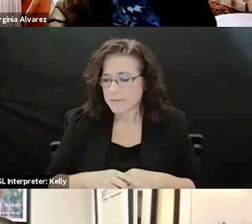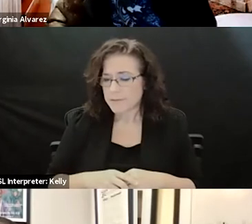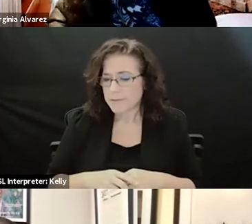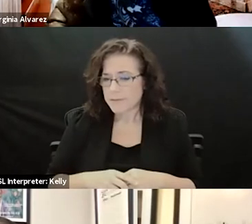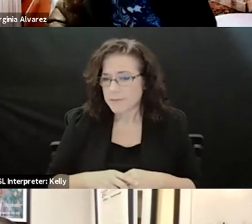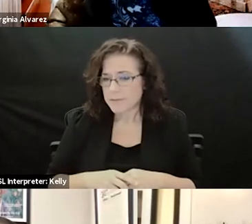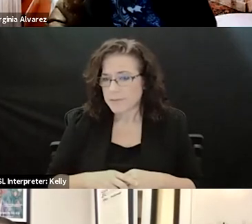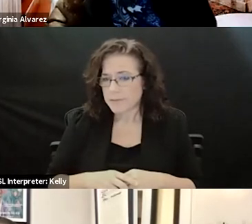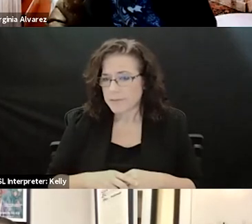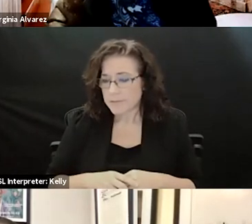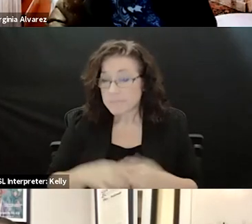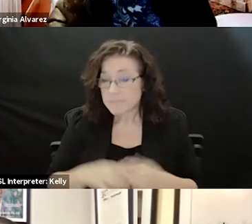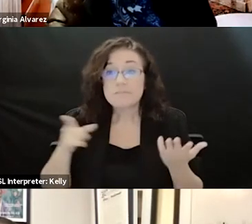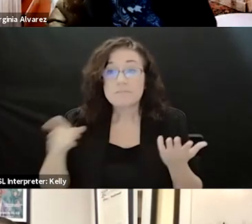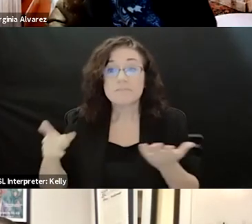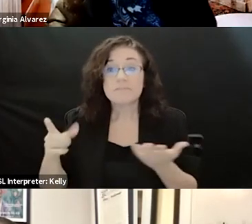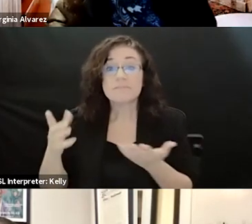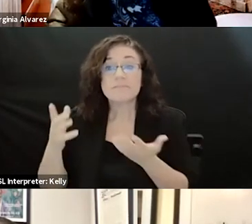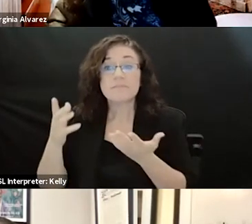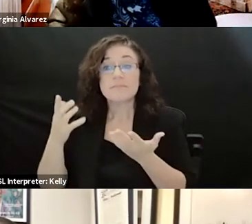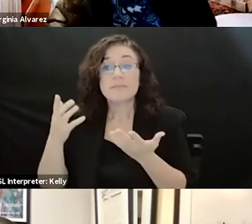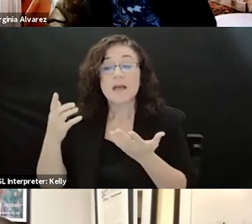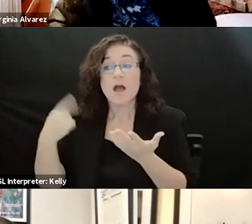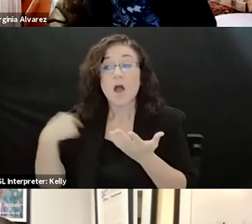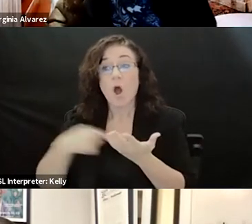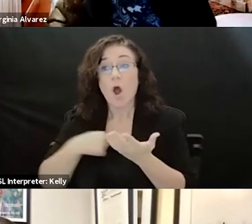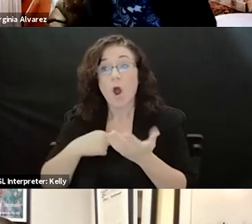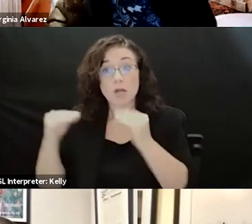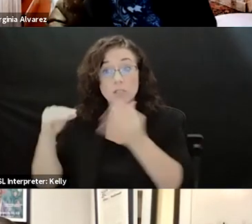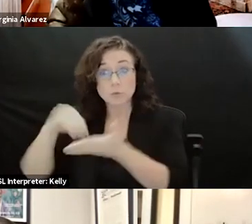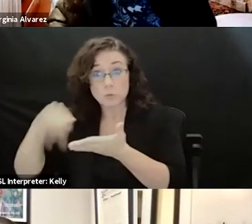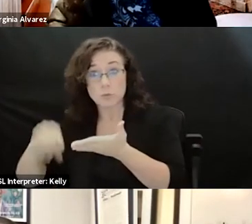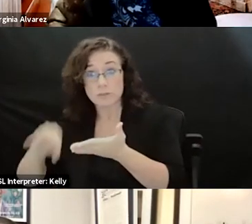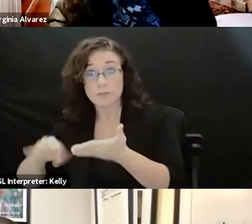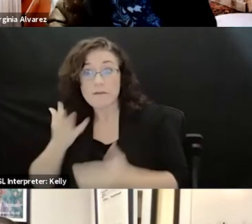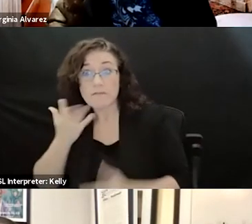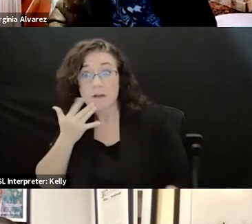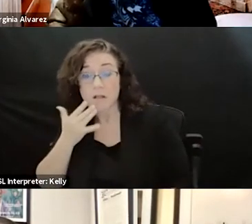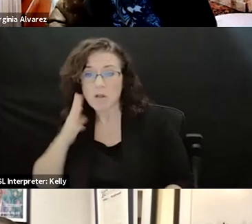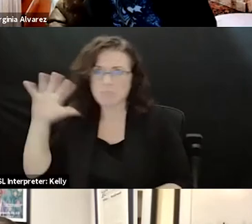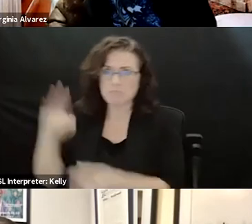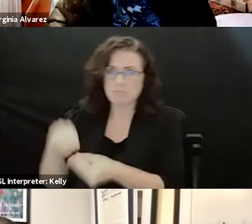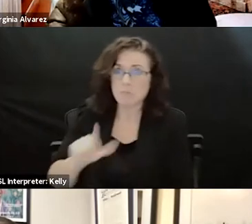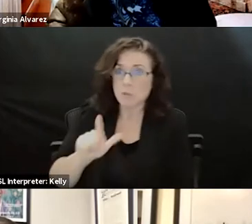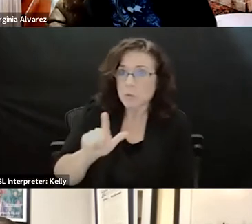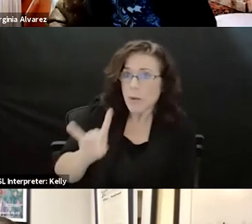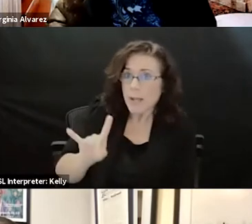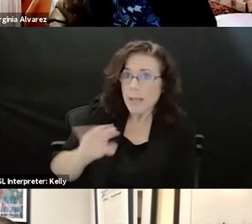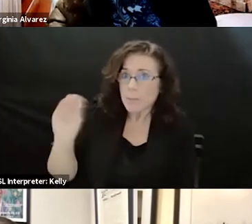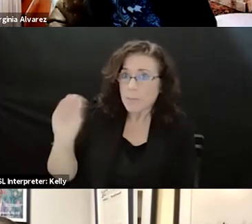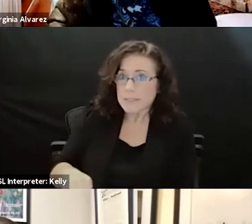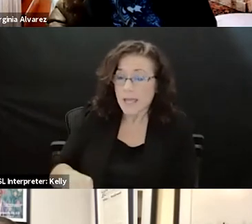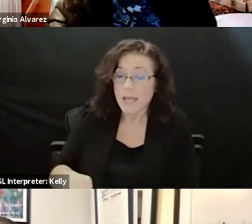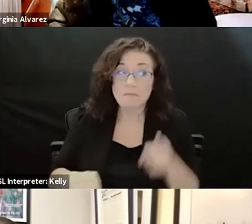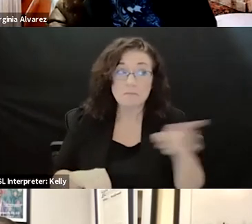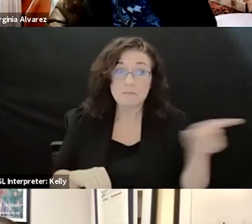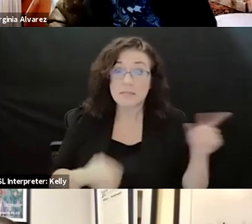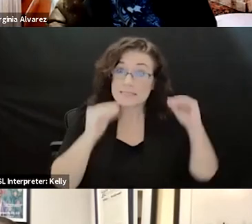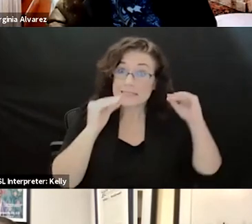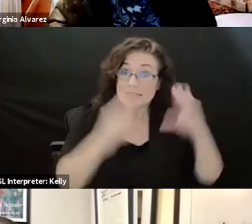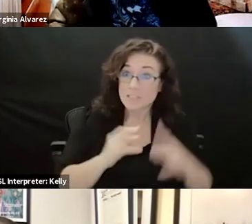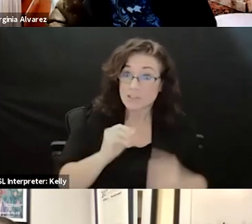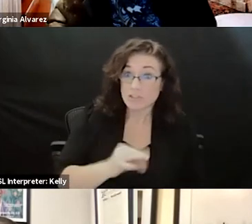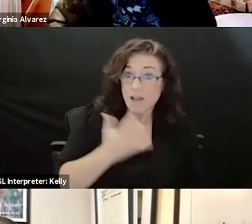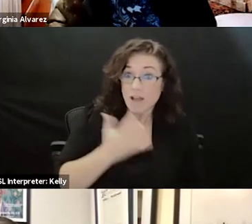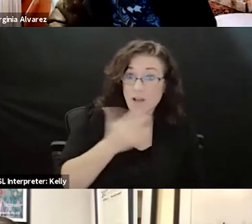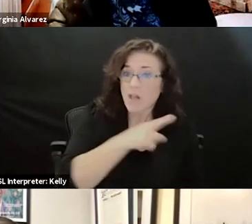educators are teachers of color the under representation amongst staff and faculty and furthermore in stakeholder meetings